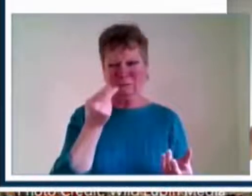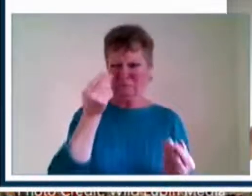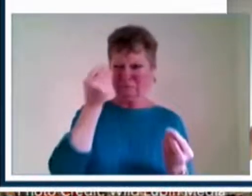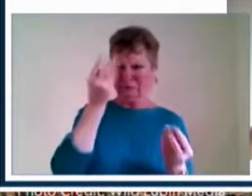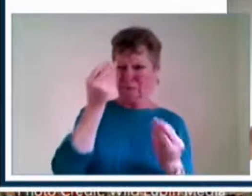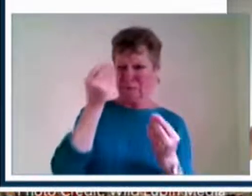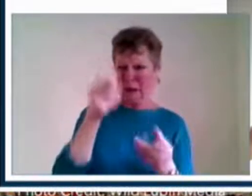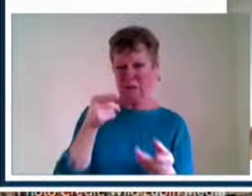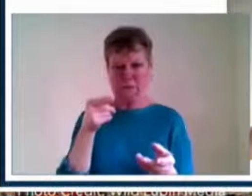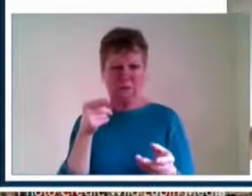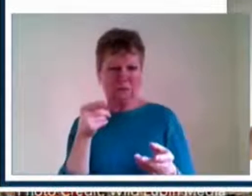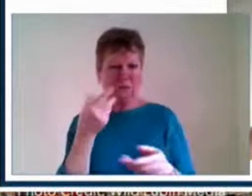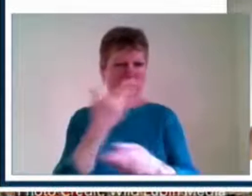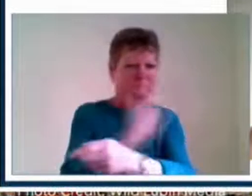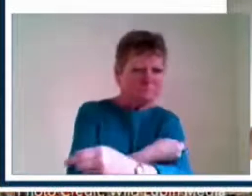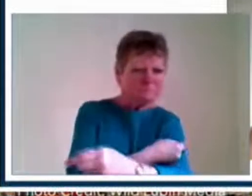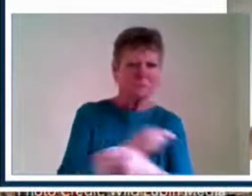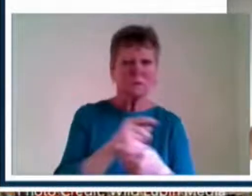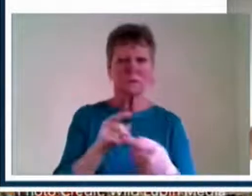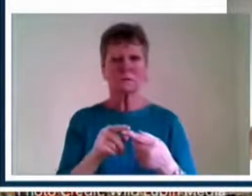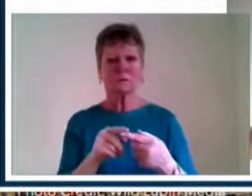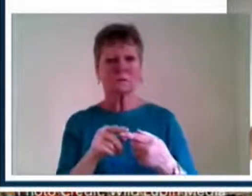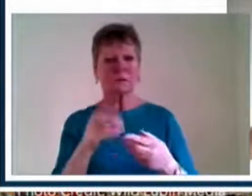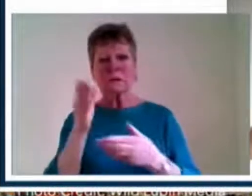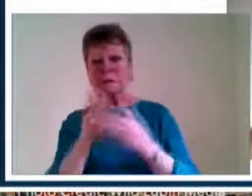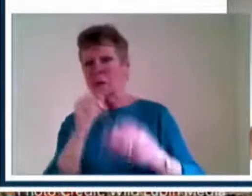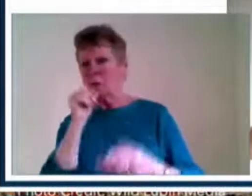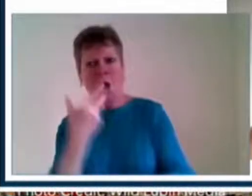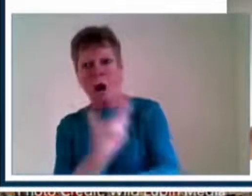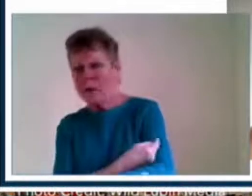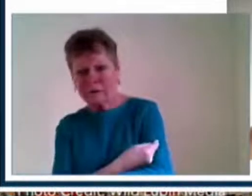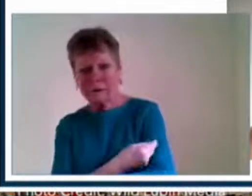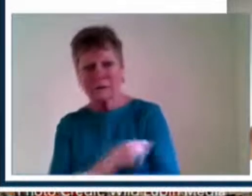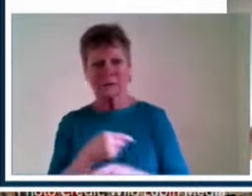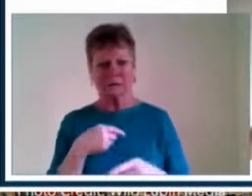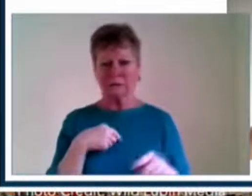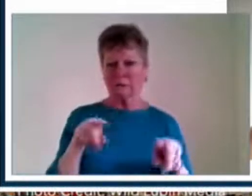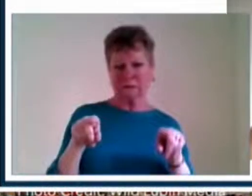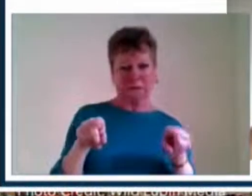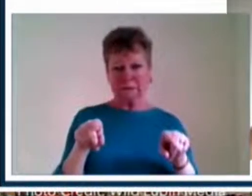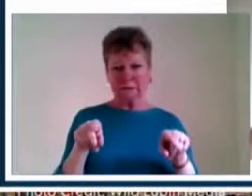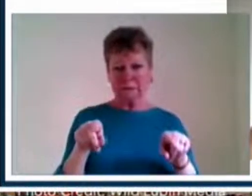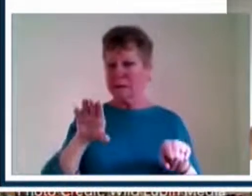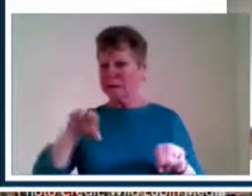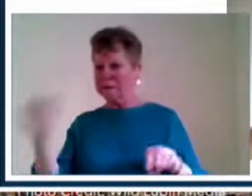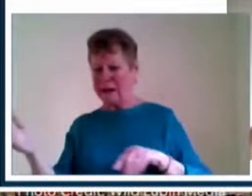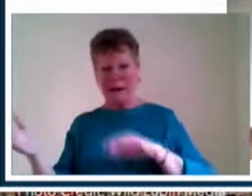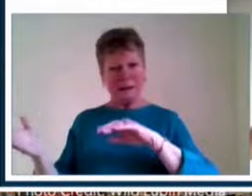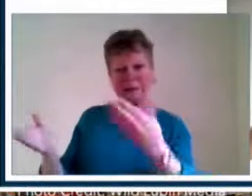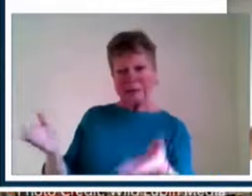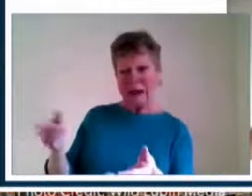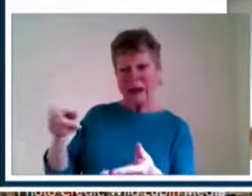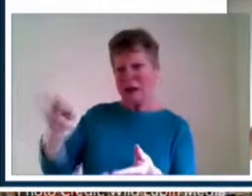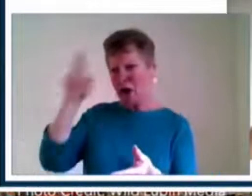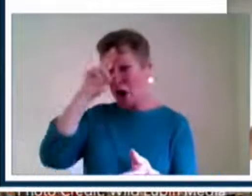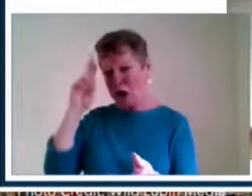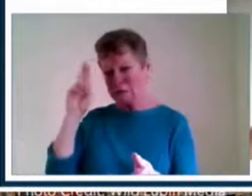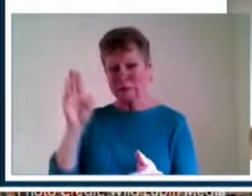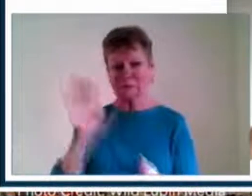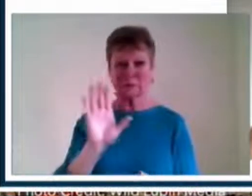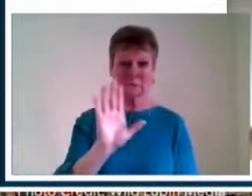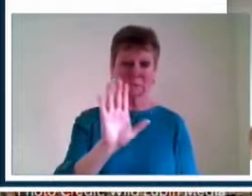cases, vaccination rate, the number of people who are unvaccinated, our deaths and hospitalizations, the message is